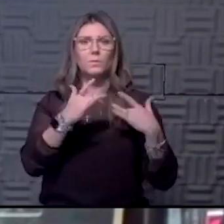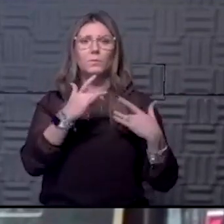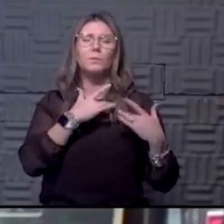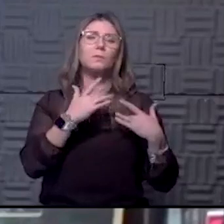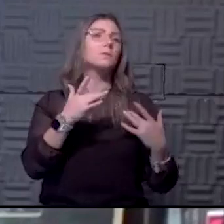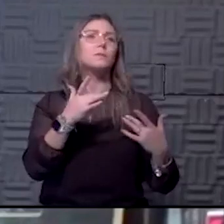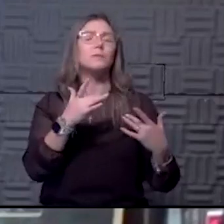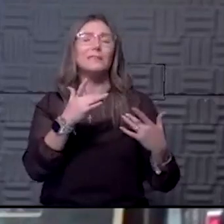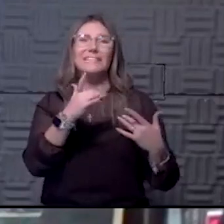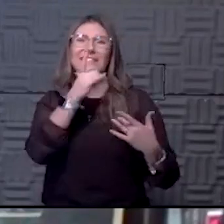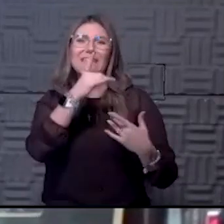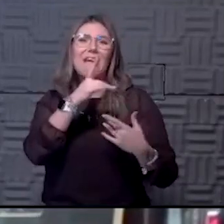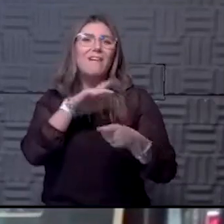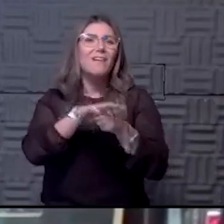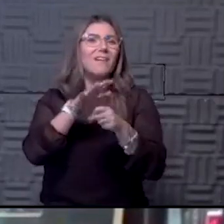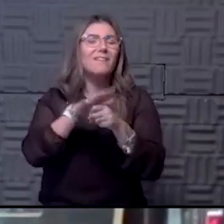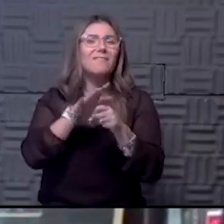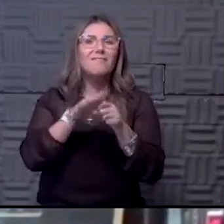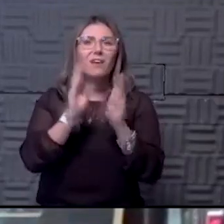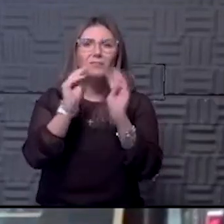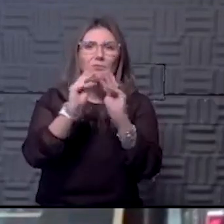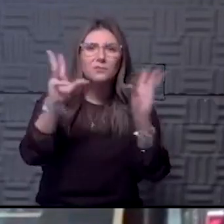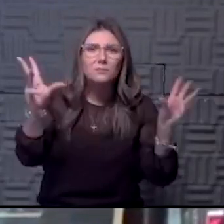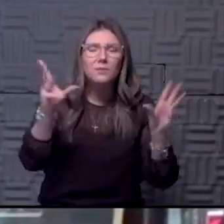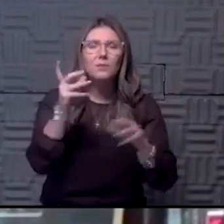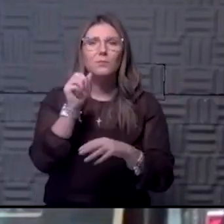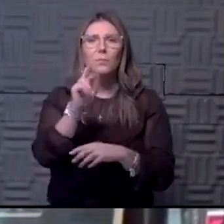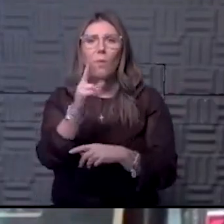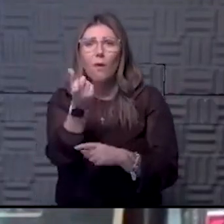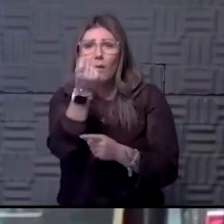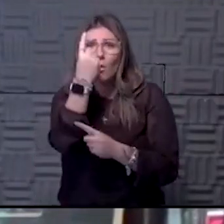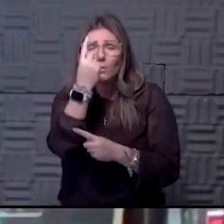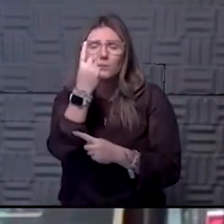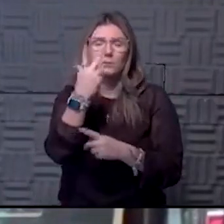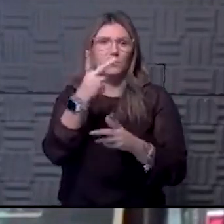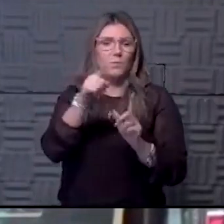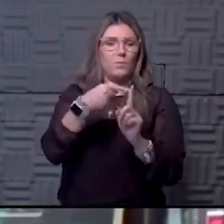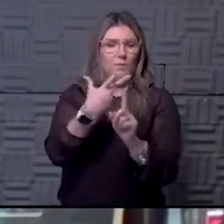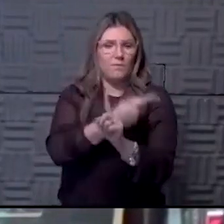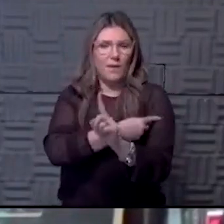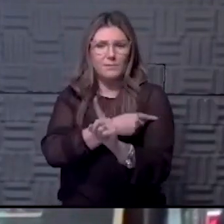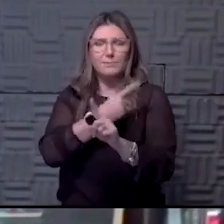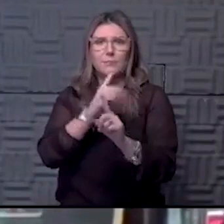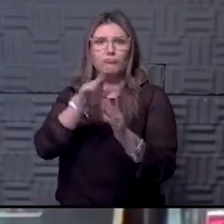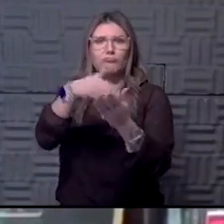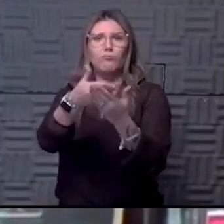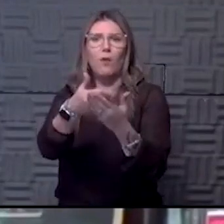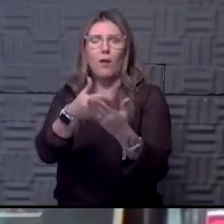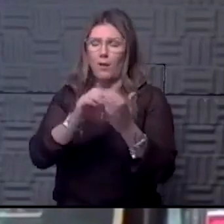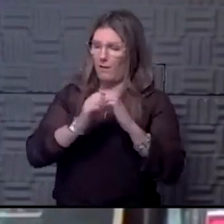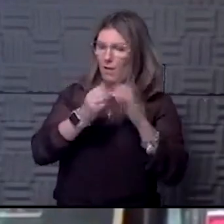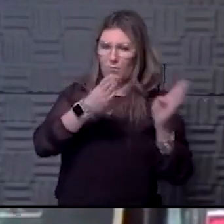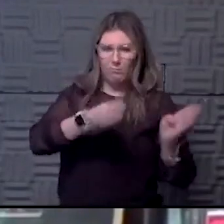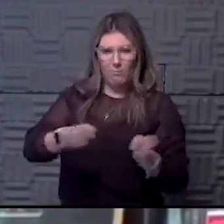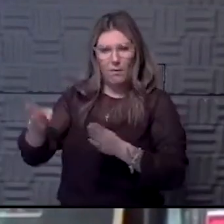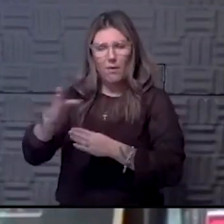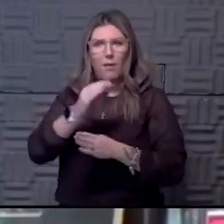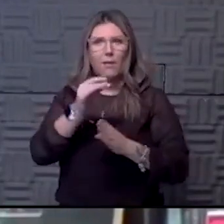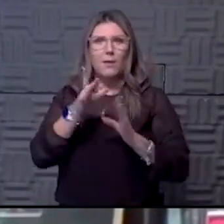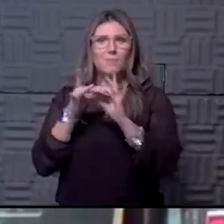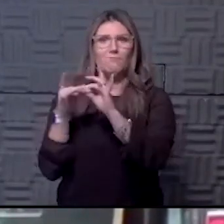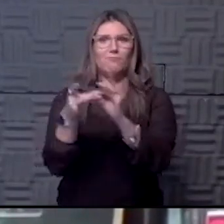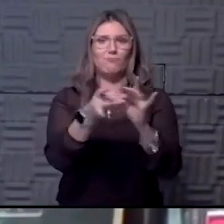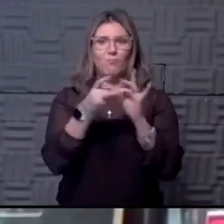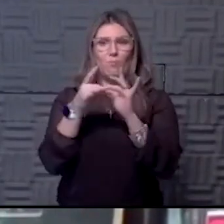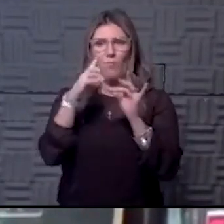of transparency, the lack of understanding when the vaccine is going to arrive, how to plan and to coordinate the arrival